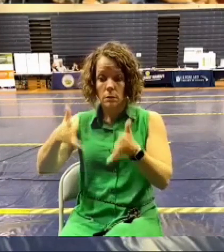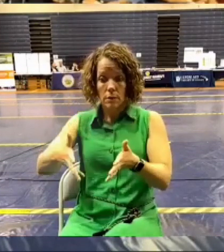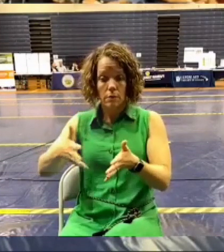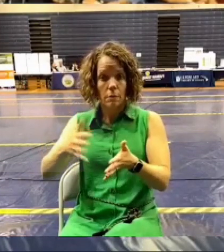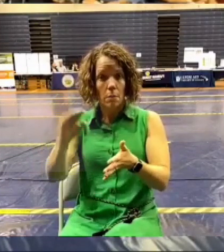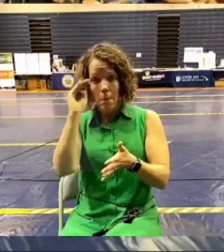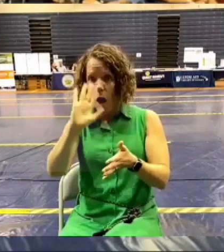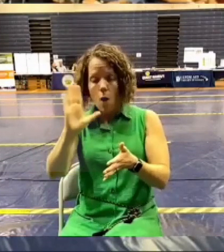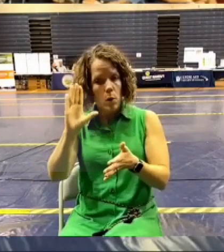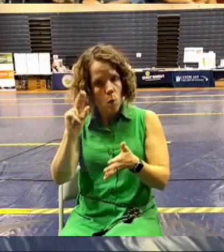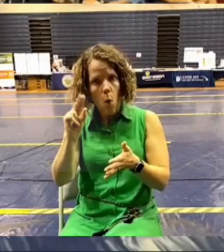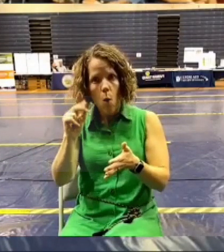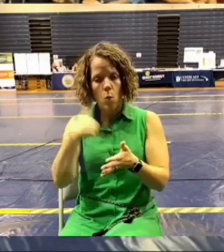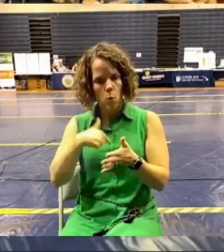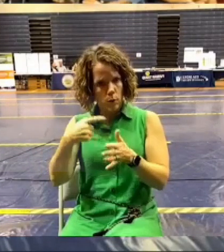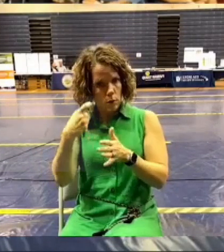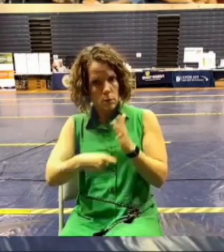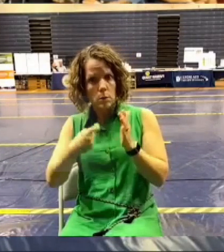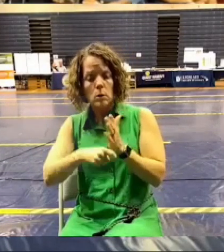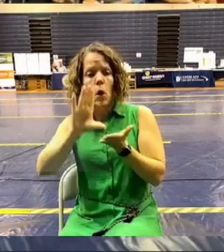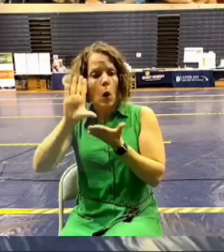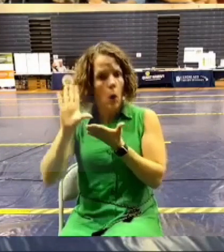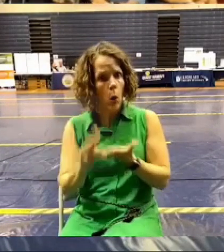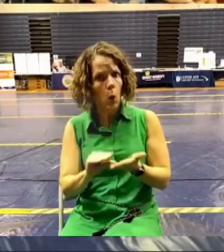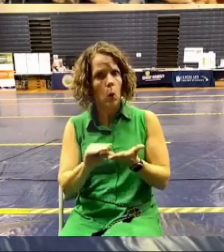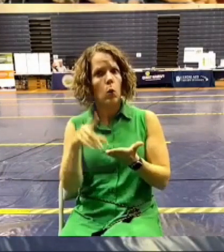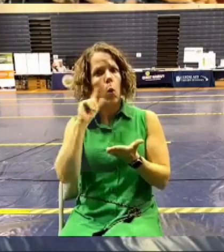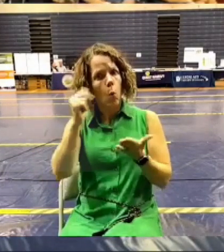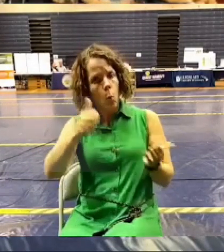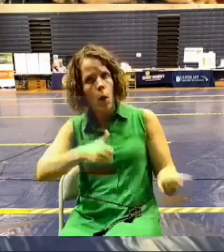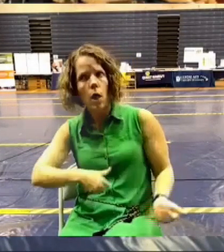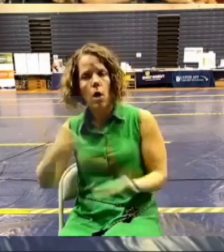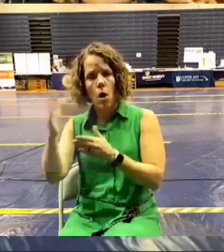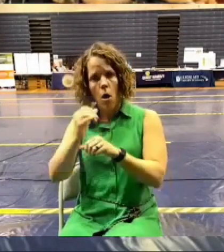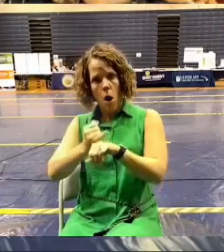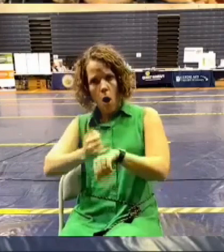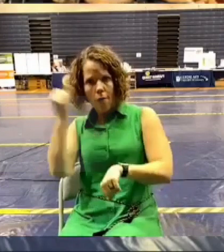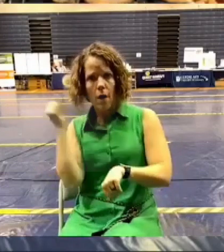was this information never disclosed to the public?